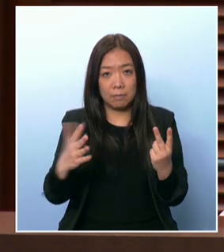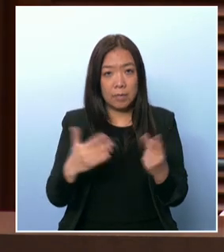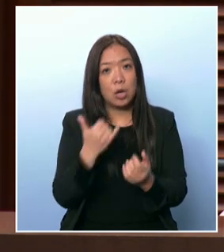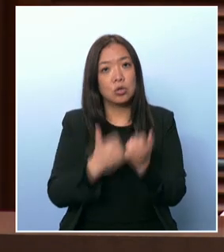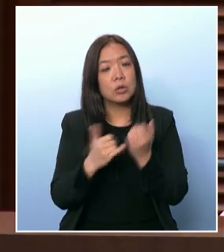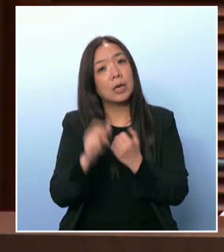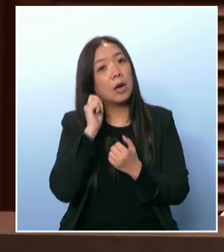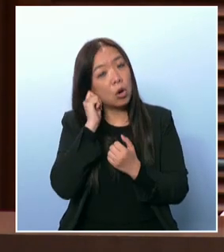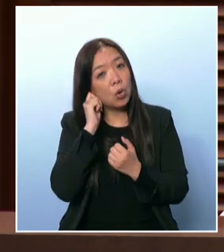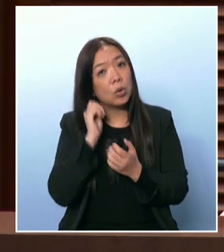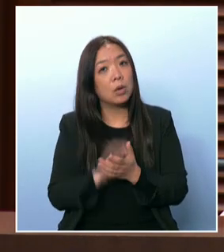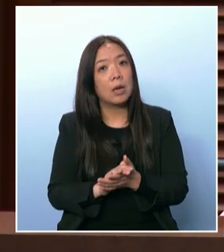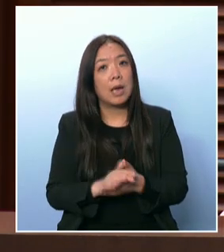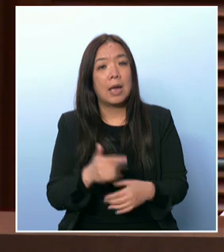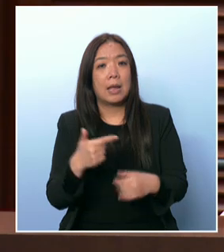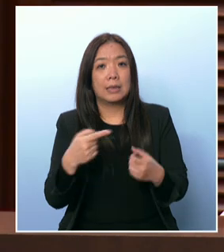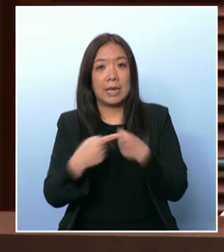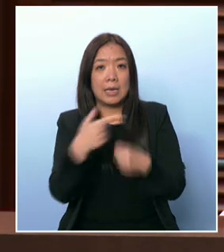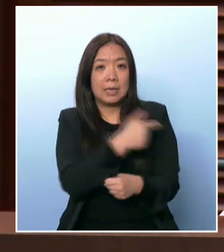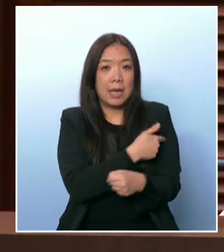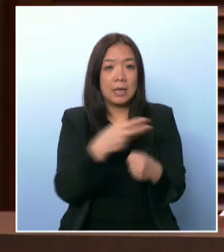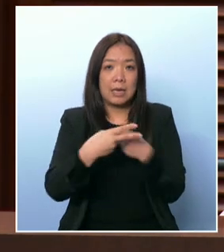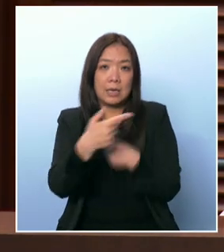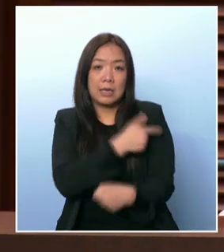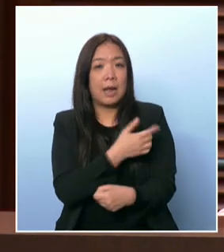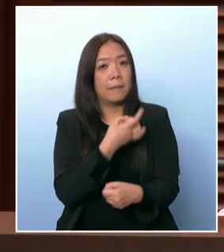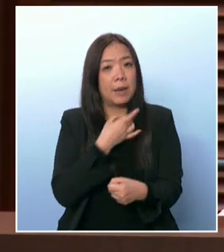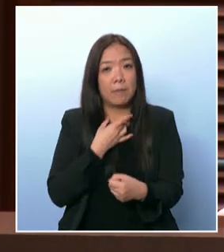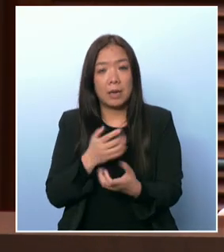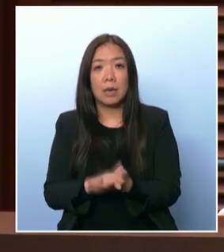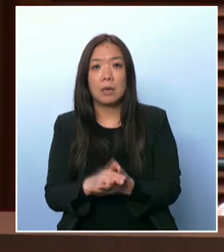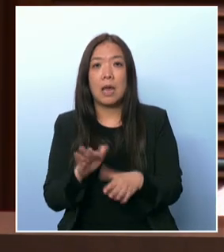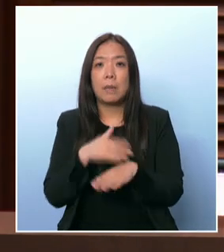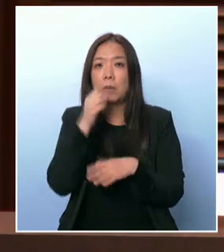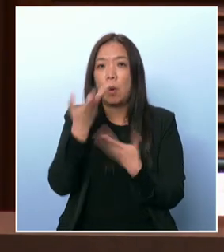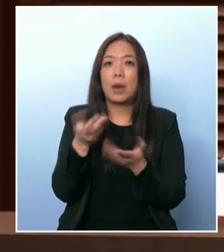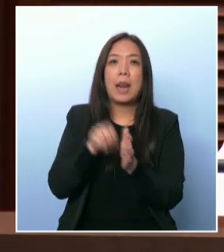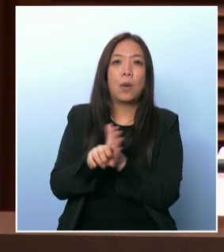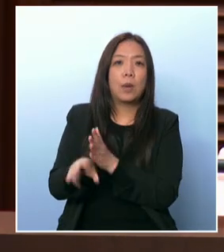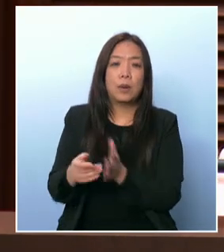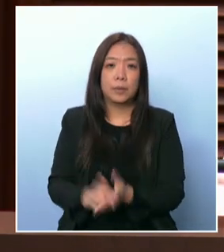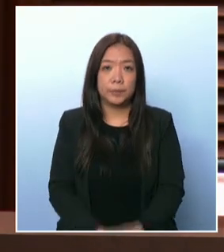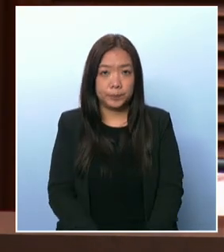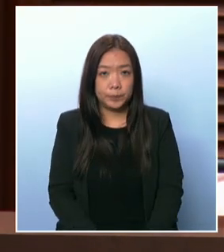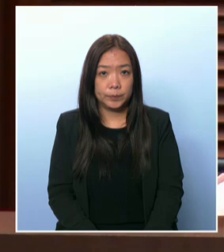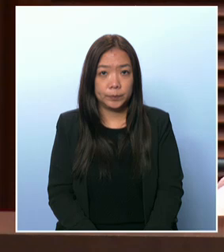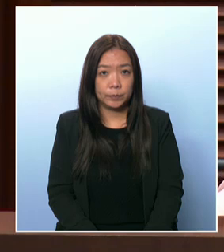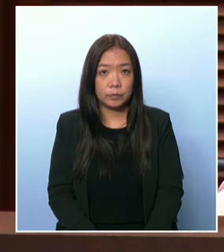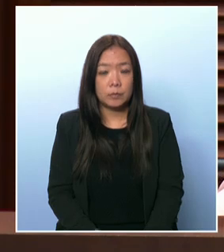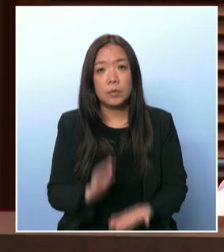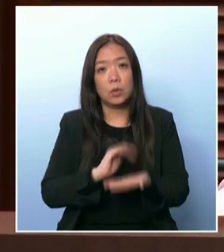The third phase will also cover the rest of female Hong Kong residents born between 2004 and 2008 who have not yet received